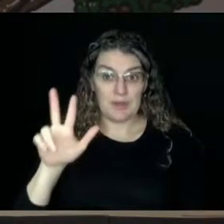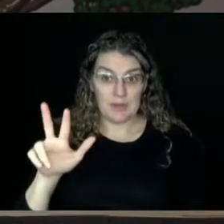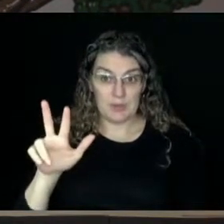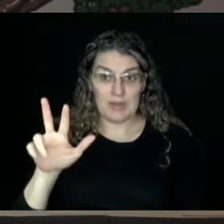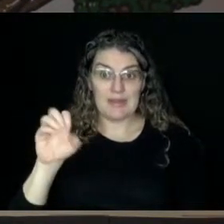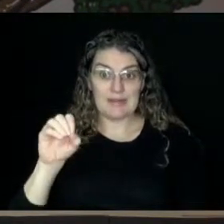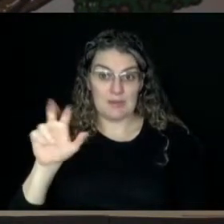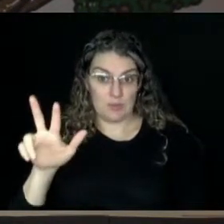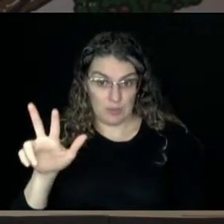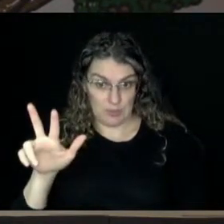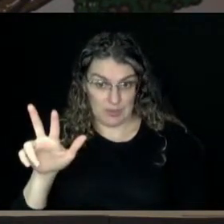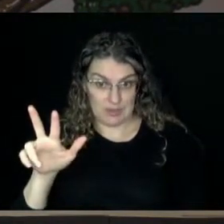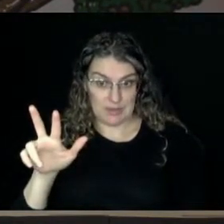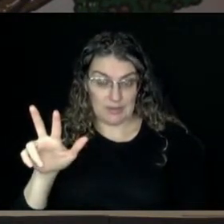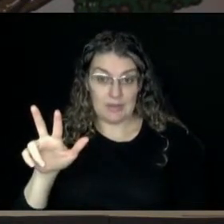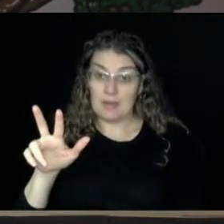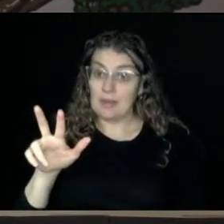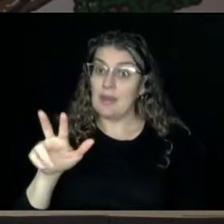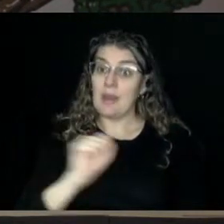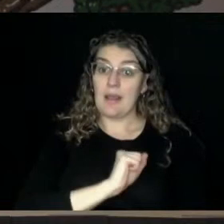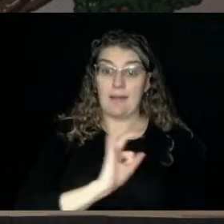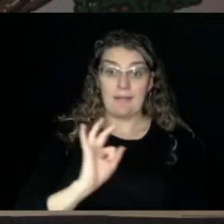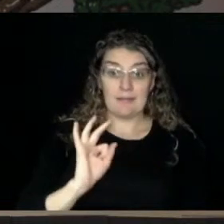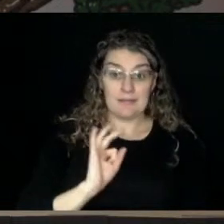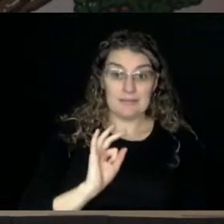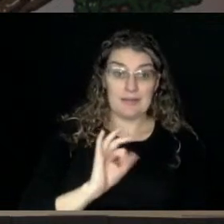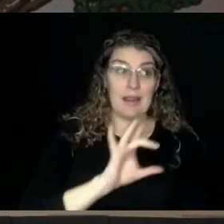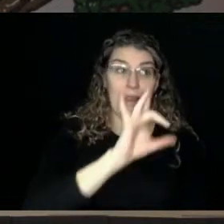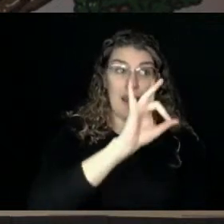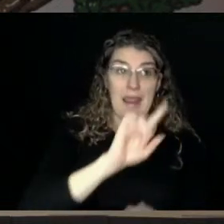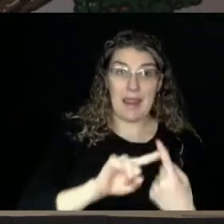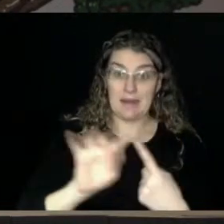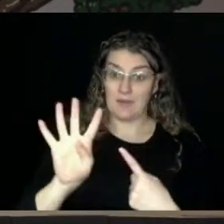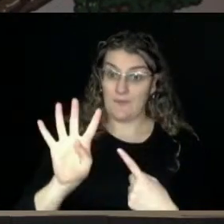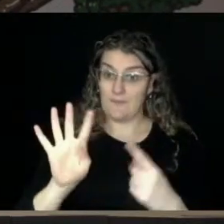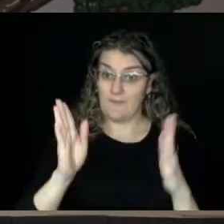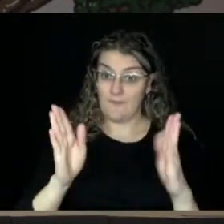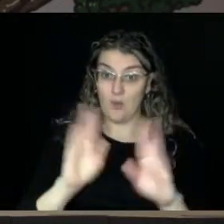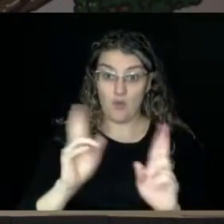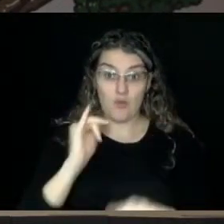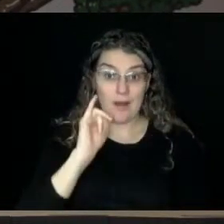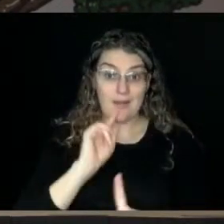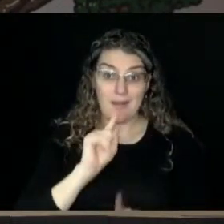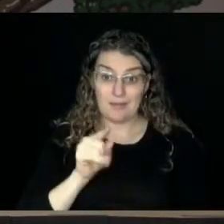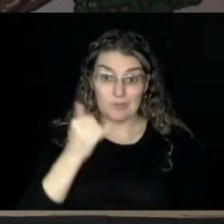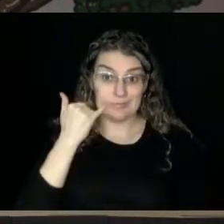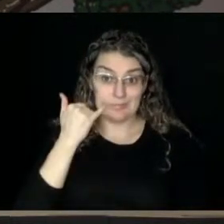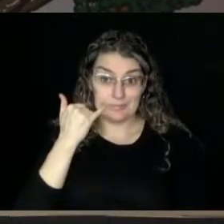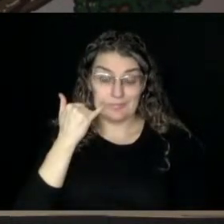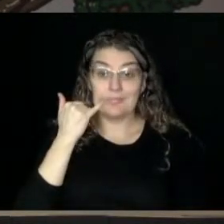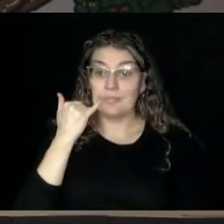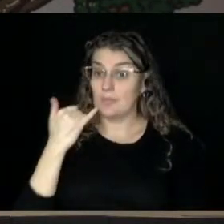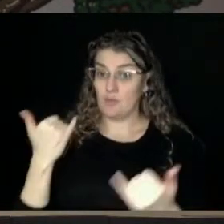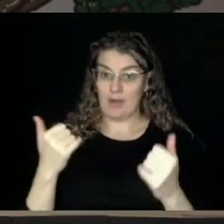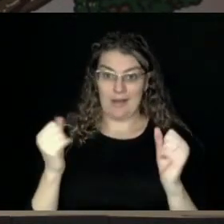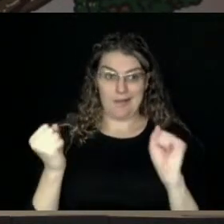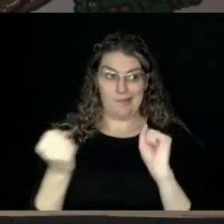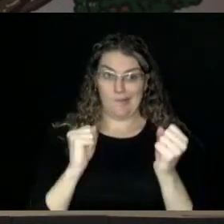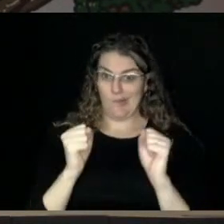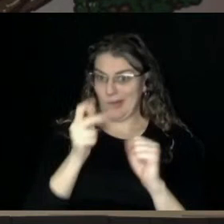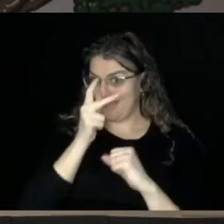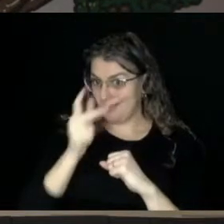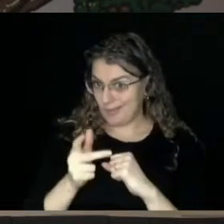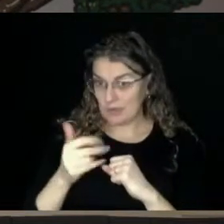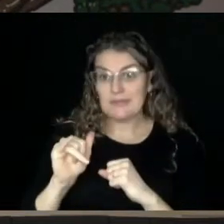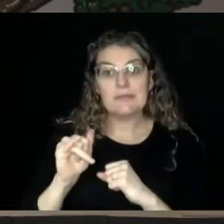1-844-975-3303, and the lines are staffed from 8 a.m. to 4 p.m., and the phone line is open today even with the weather.